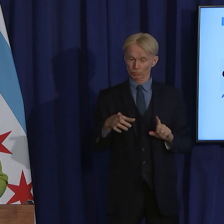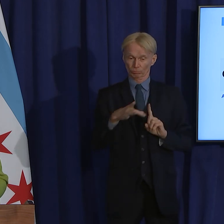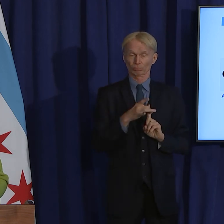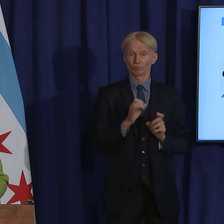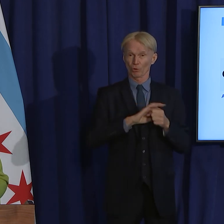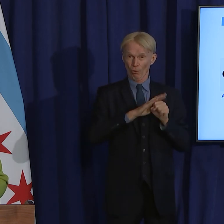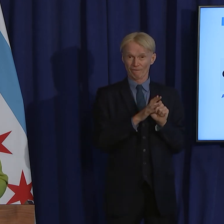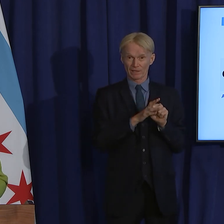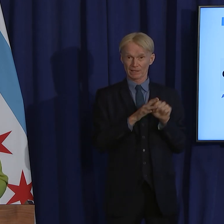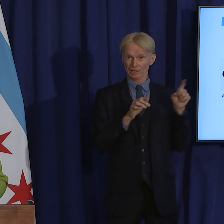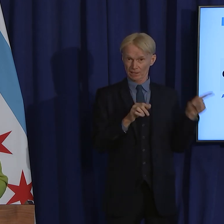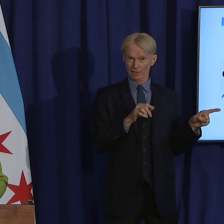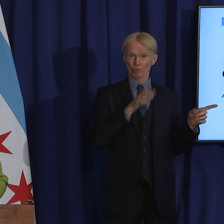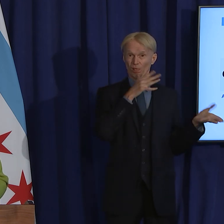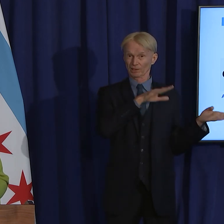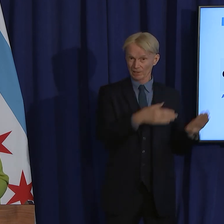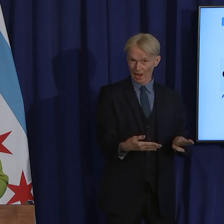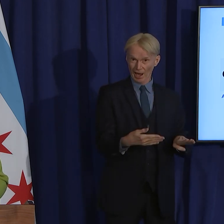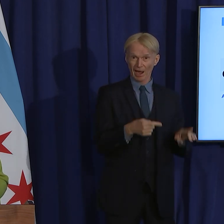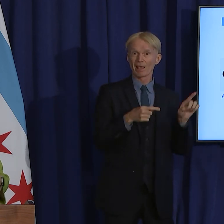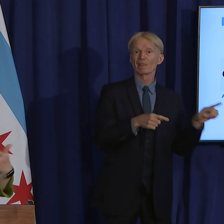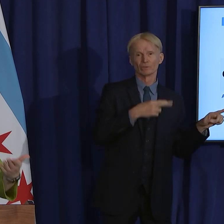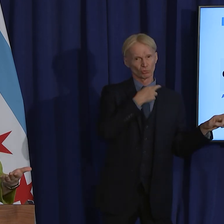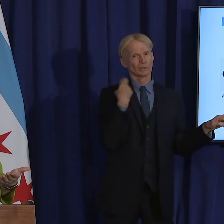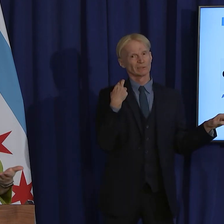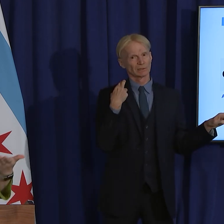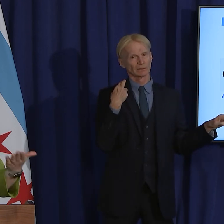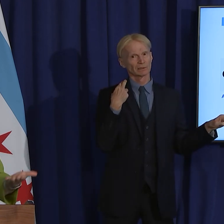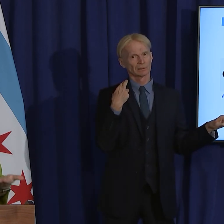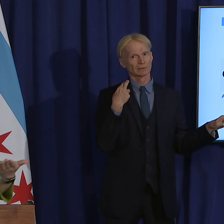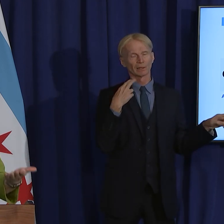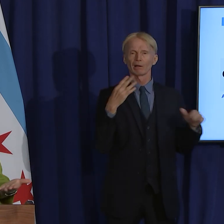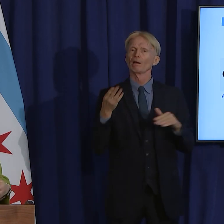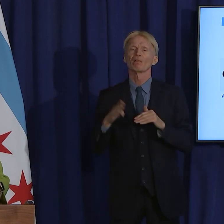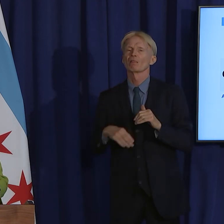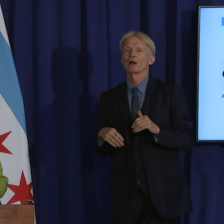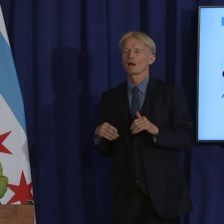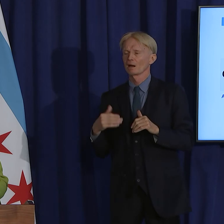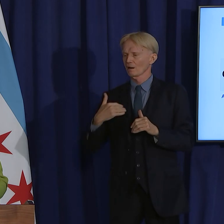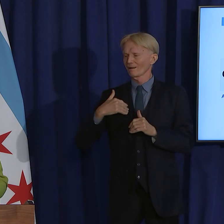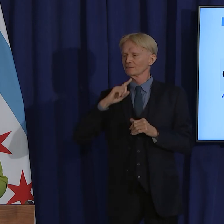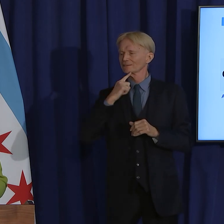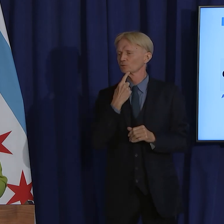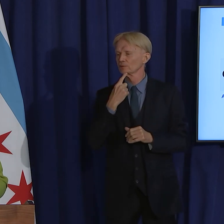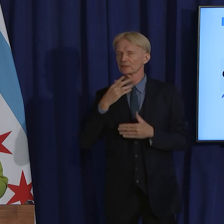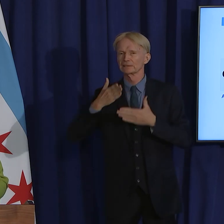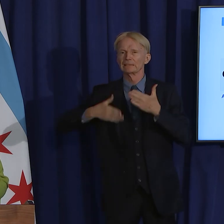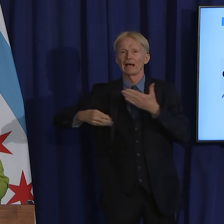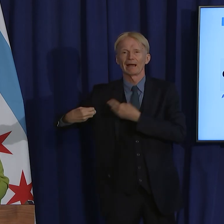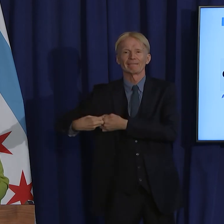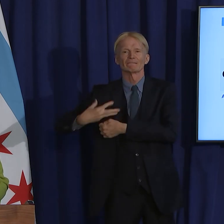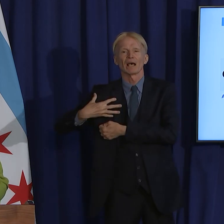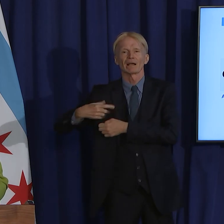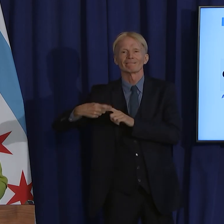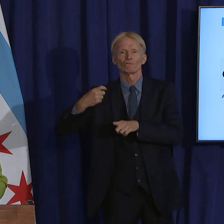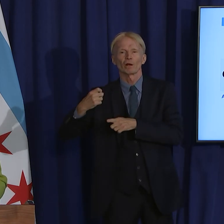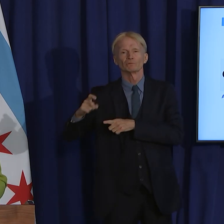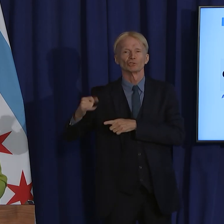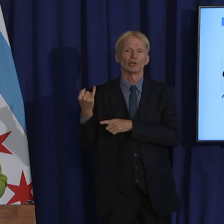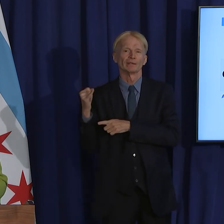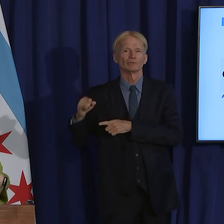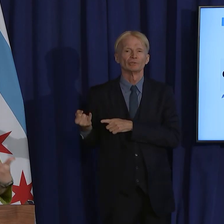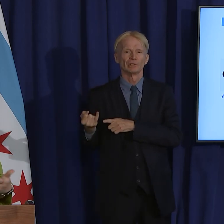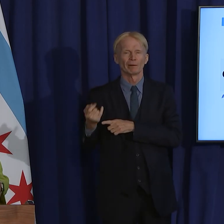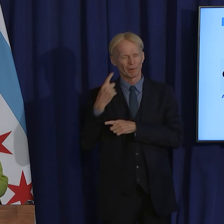COVID remains much higher than your risk of having this very severe side effect because it is so unusual, even if